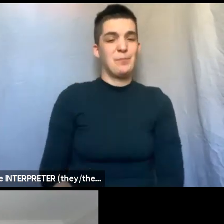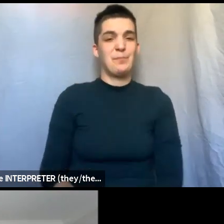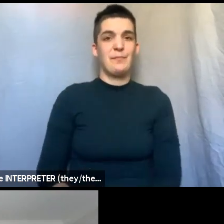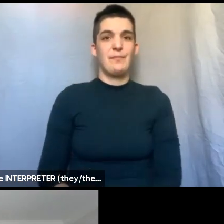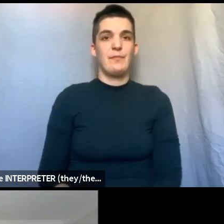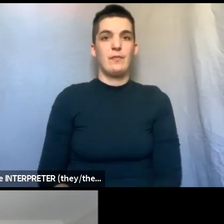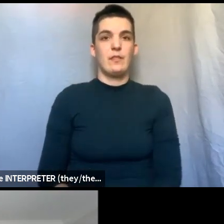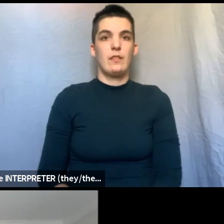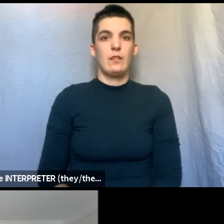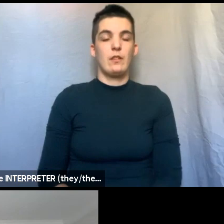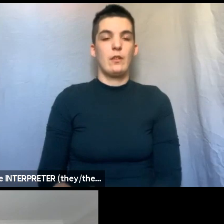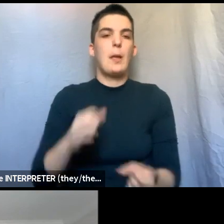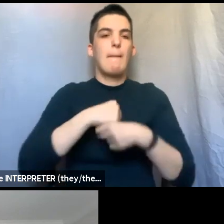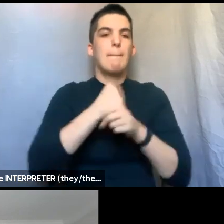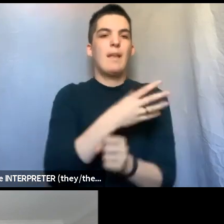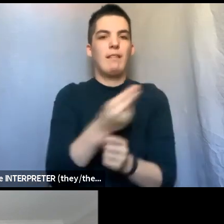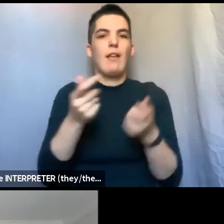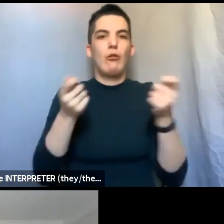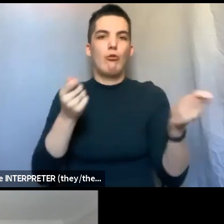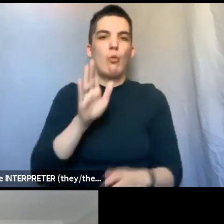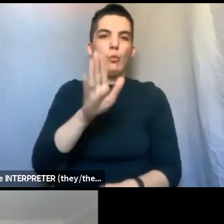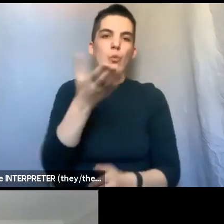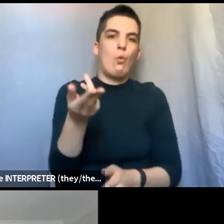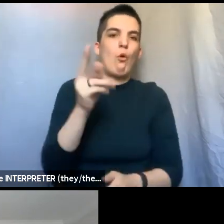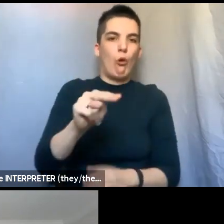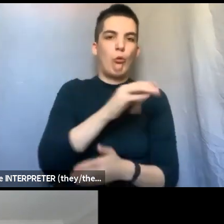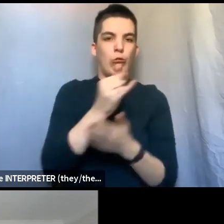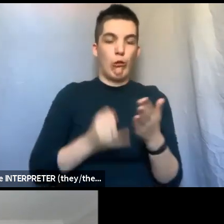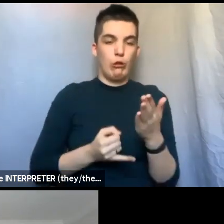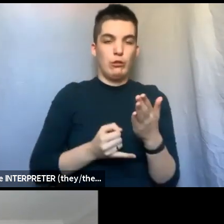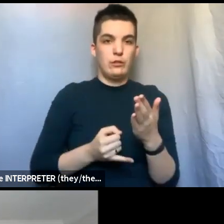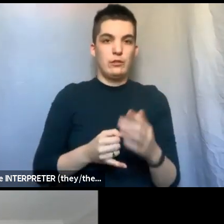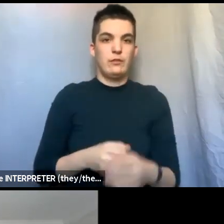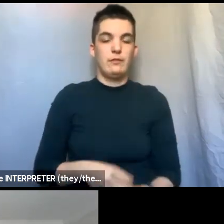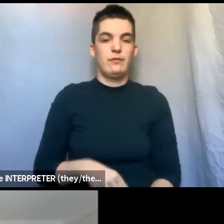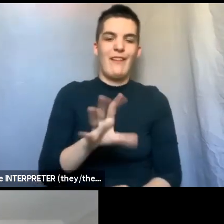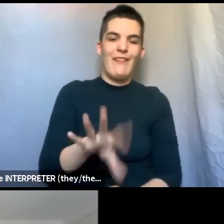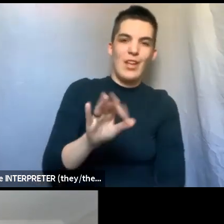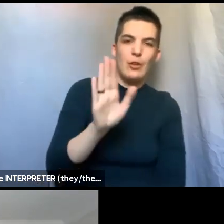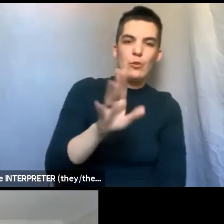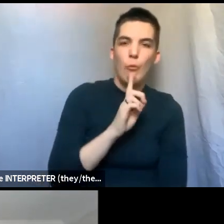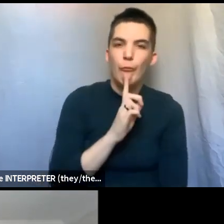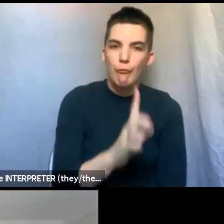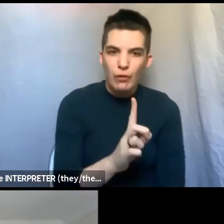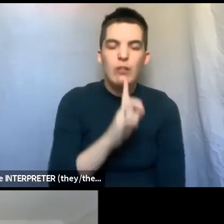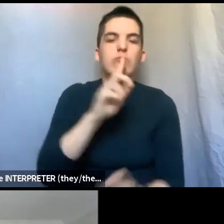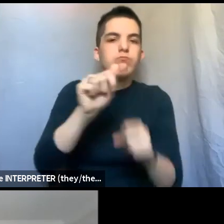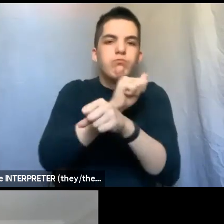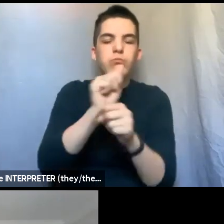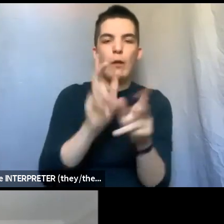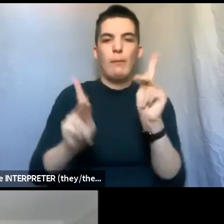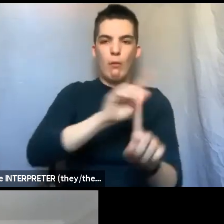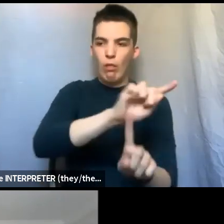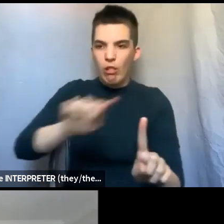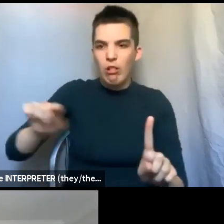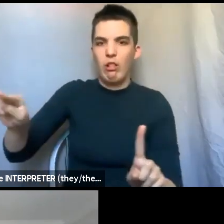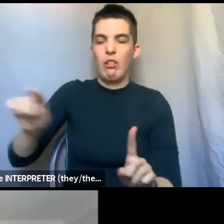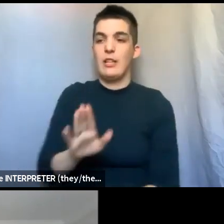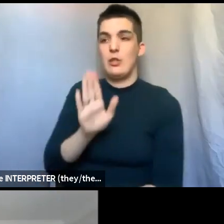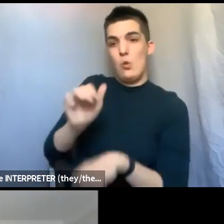make and control your own art. Find your real people. It's your job to find